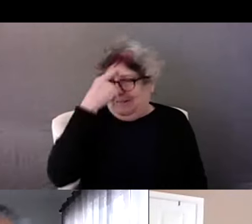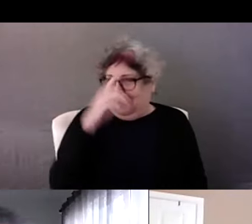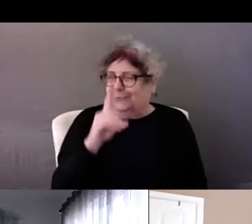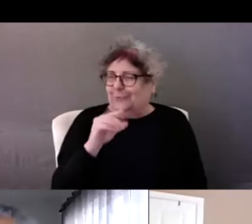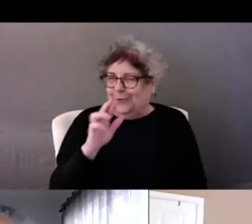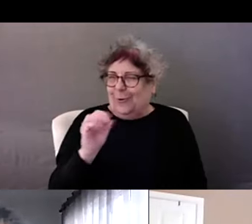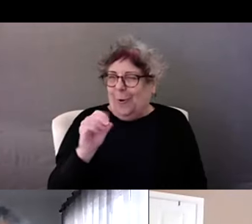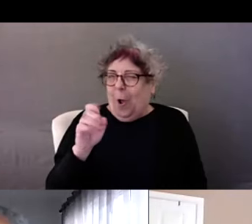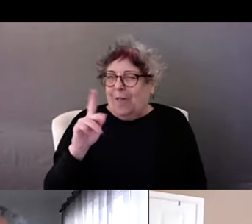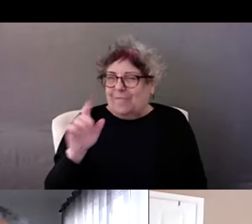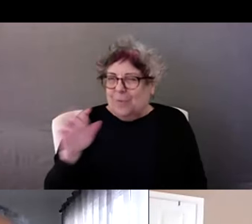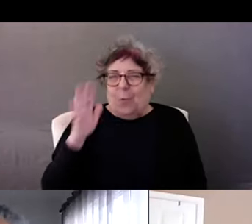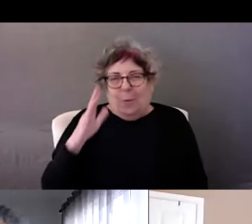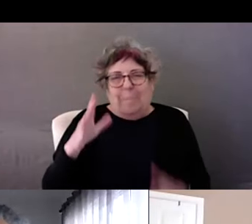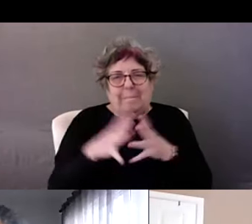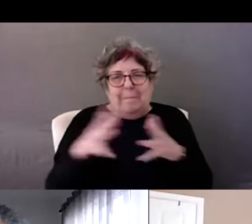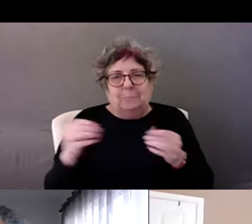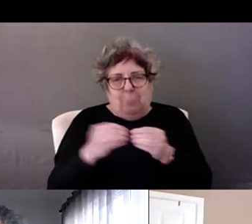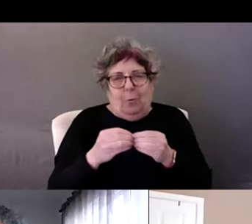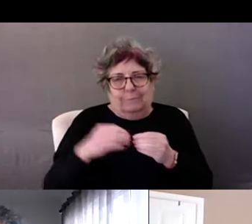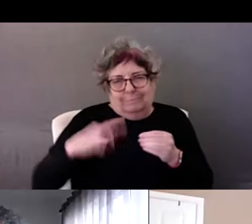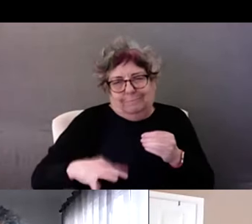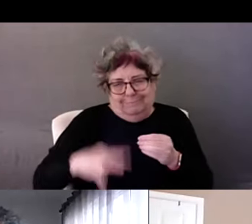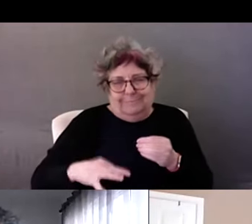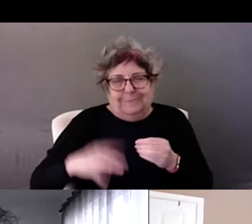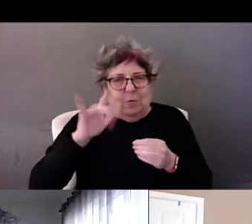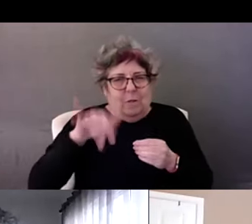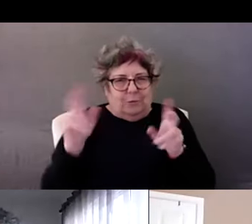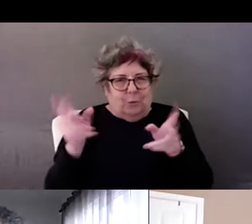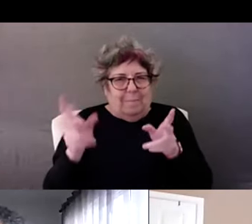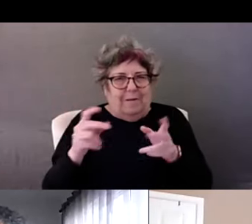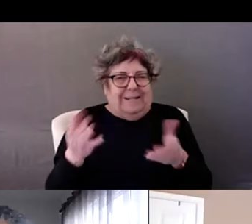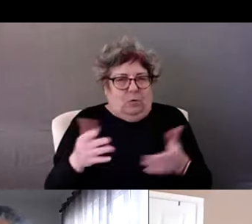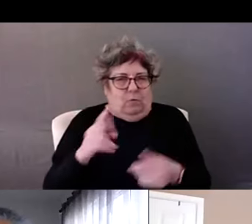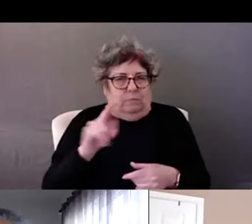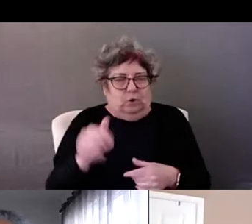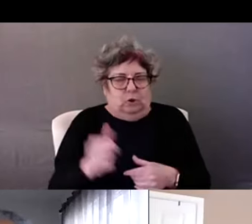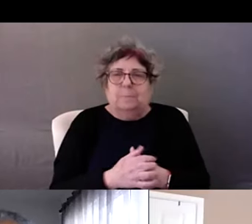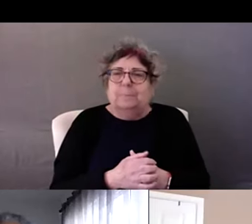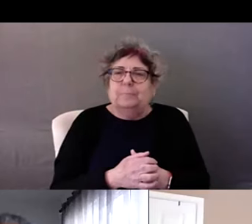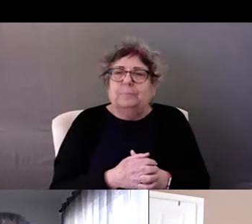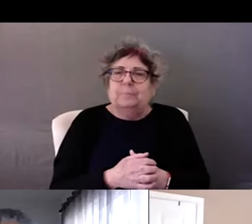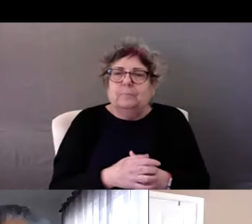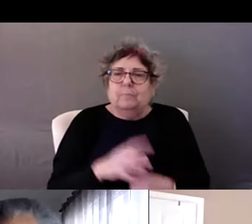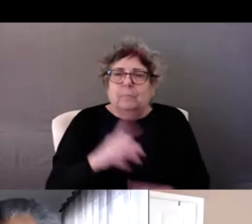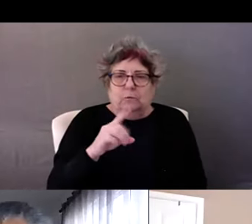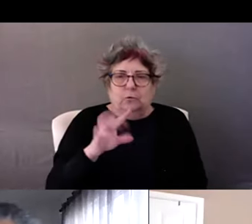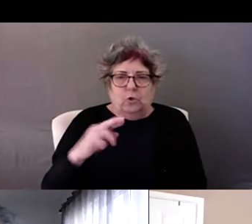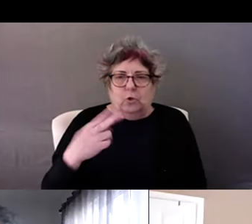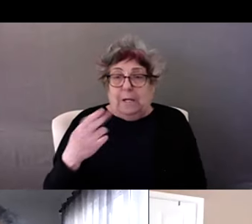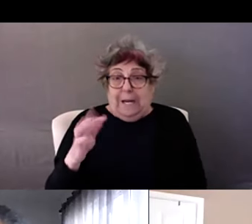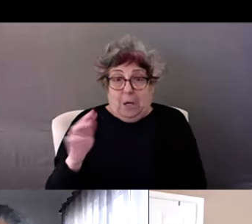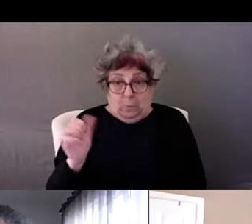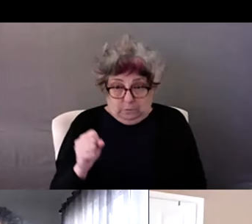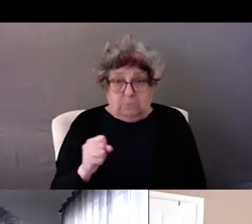for what's specifically going to happen in Virginia than I'm able to be. But Dr. Emanuel Harris, President, Ministers